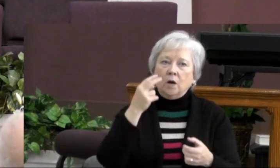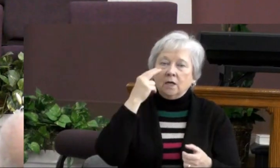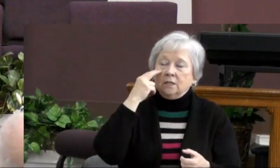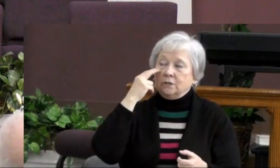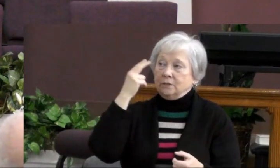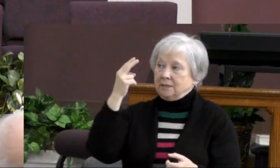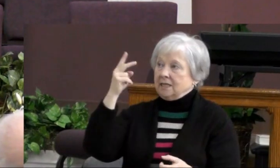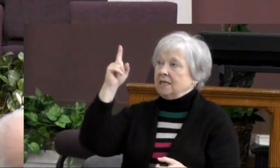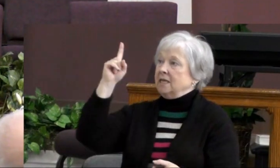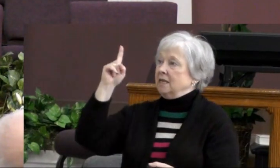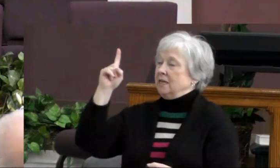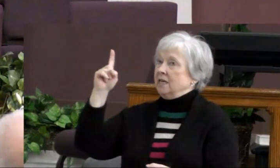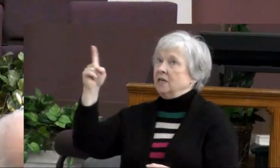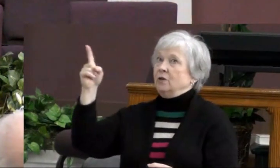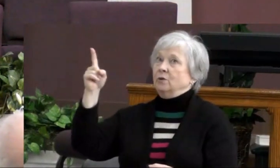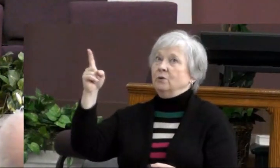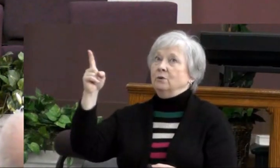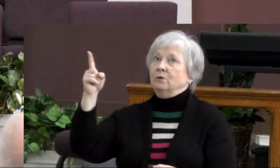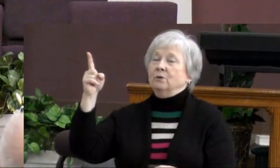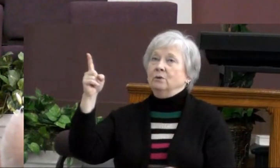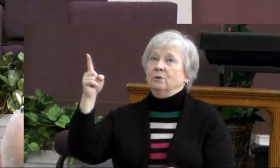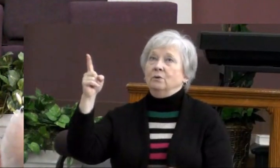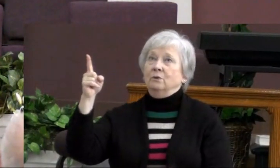you. I want to see you.